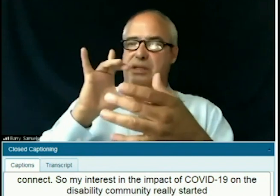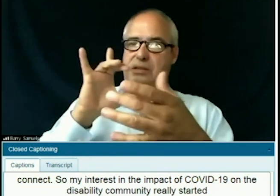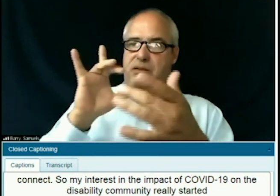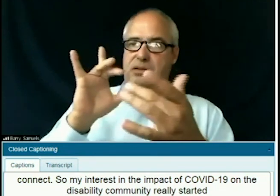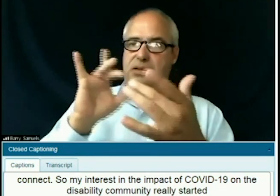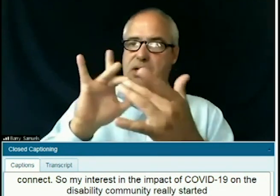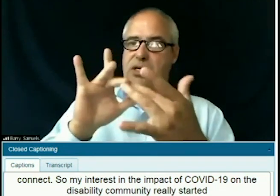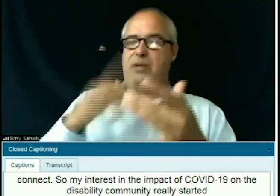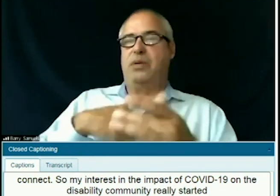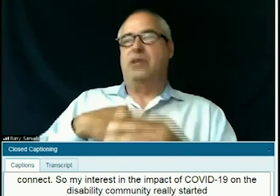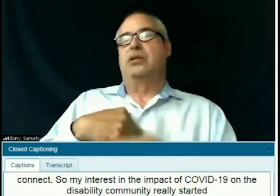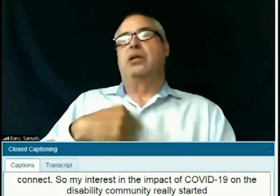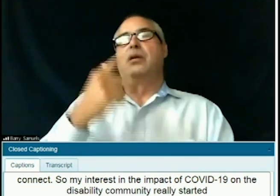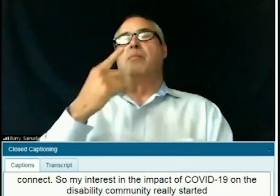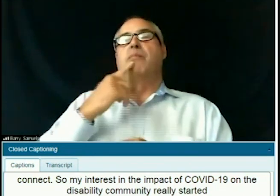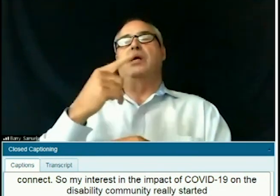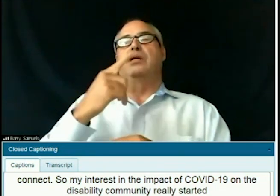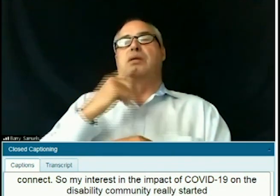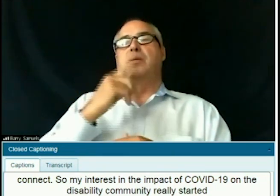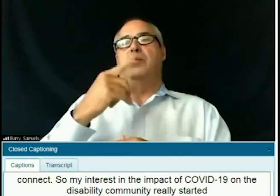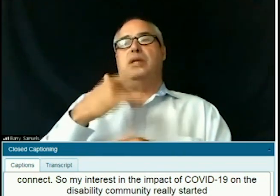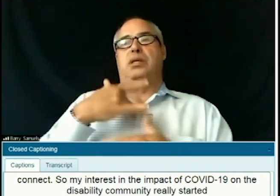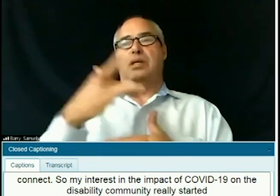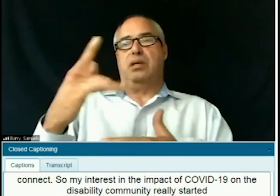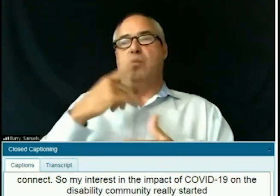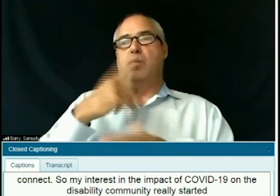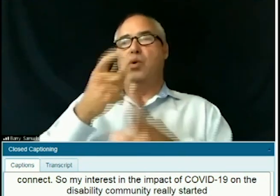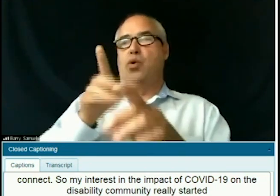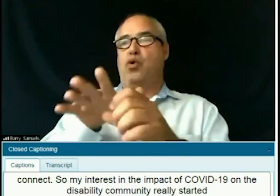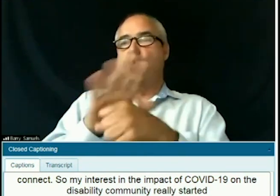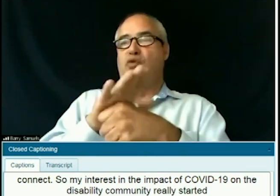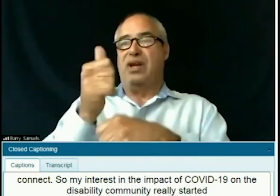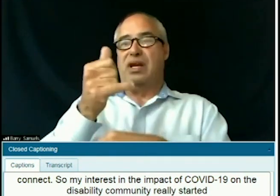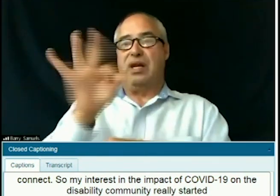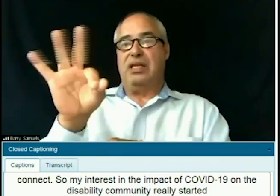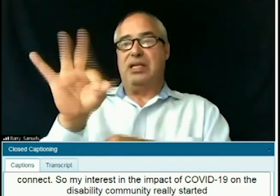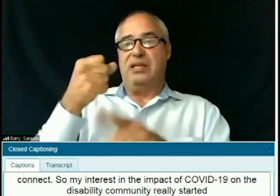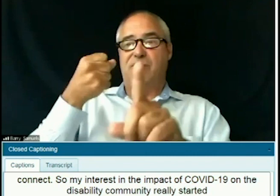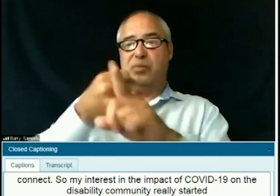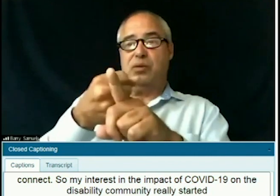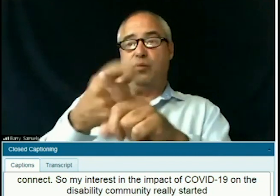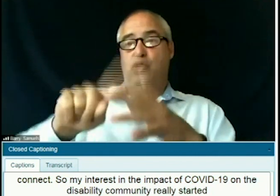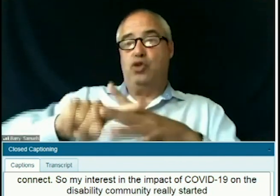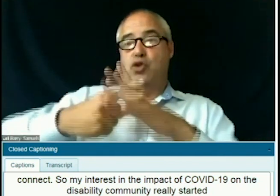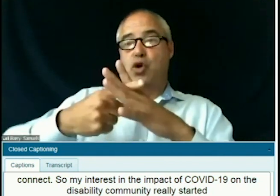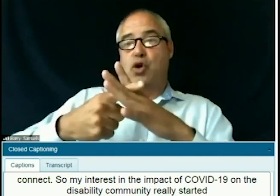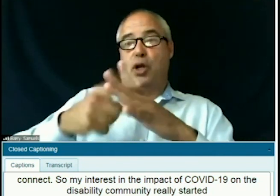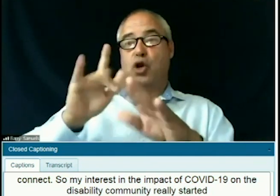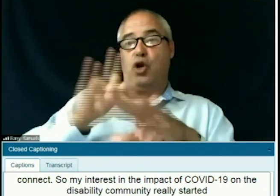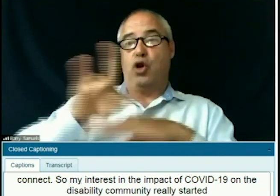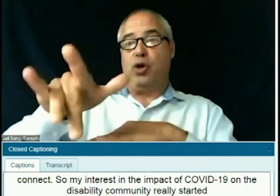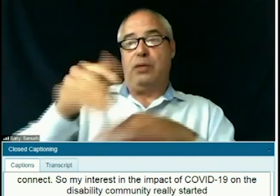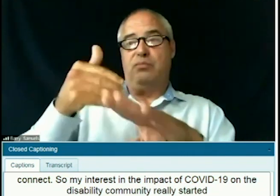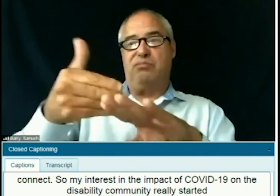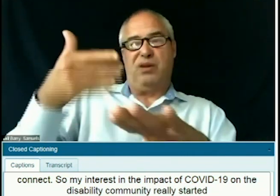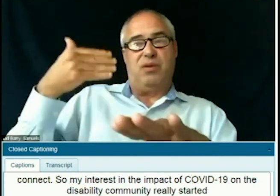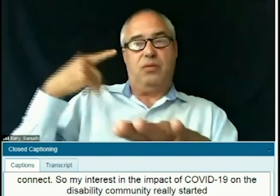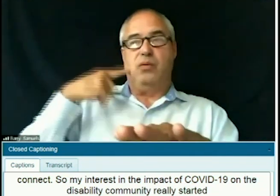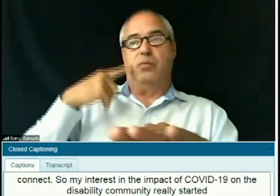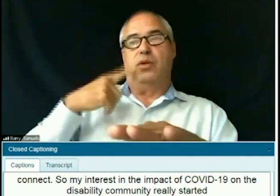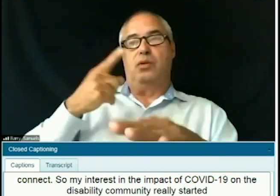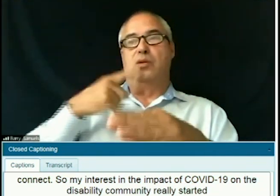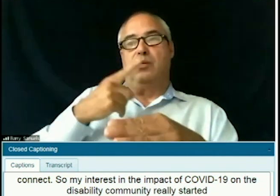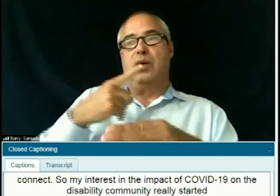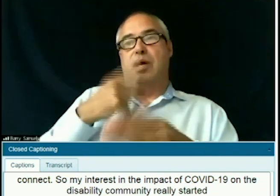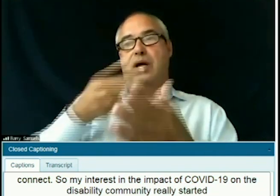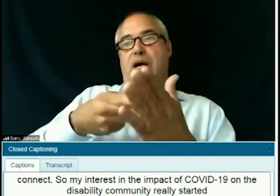So my interest in the impact of COVID-19 on the disability community really started early in the pandemic and stemmed, quite